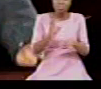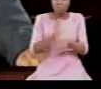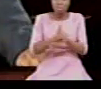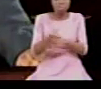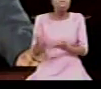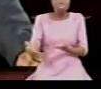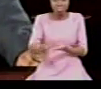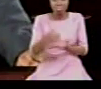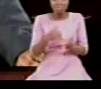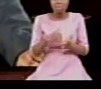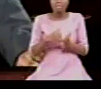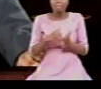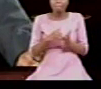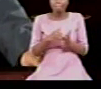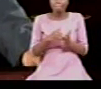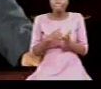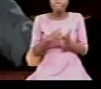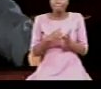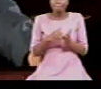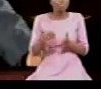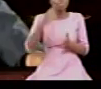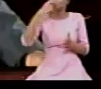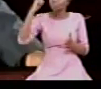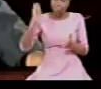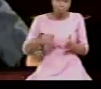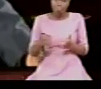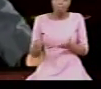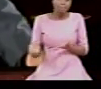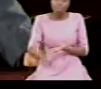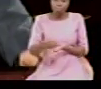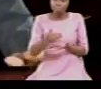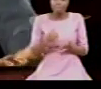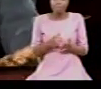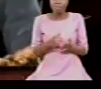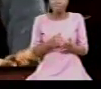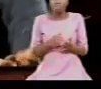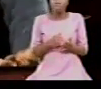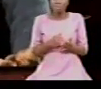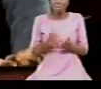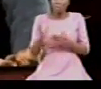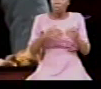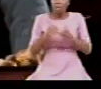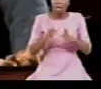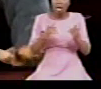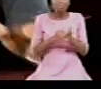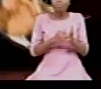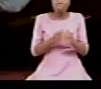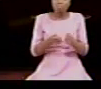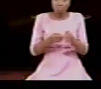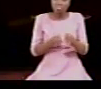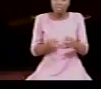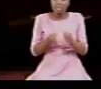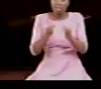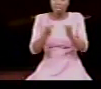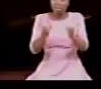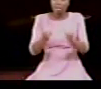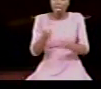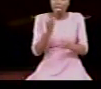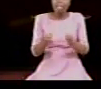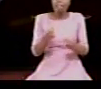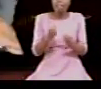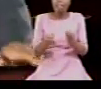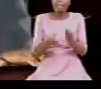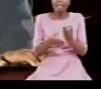it. You must reap it. No matter how he delays, though hands join in hand, you cover